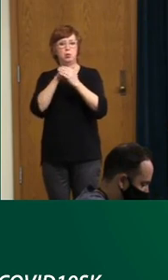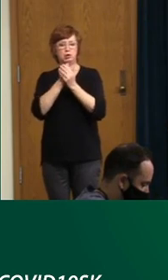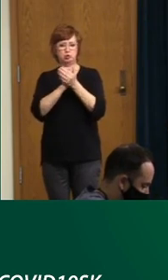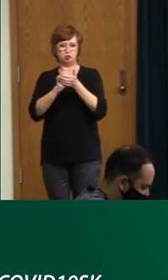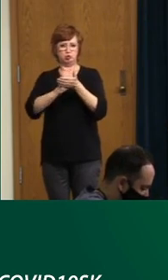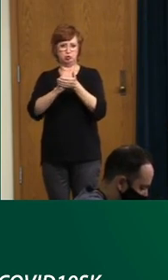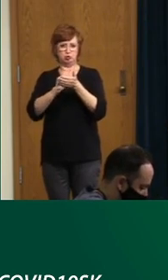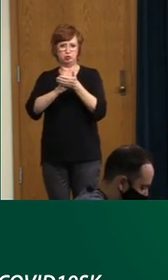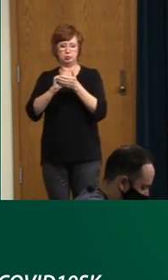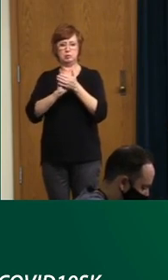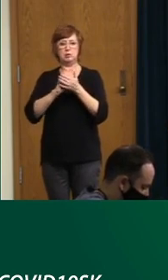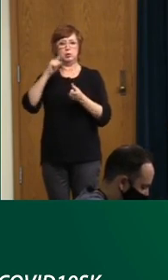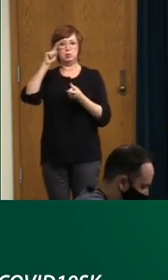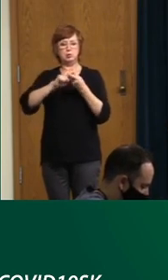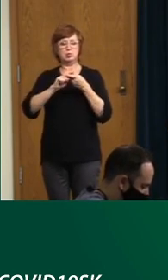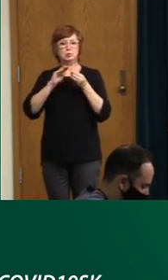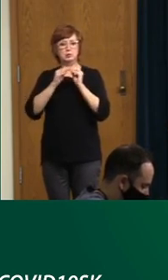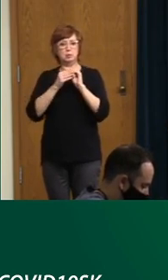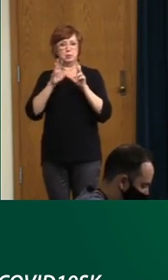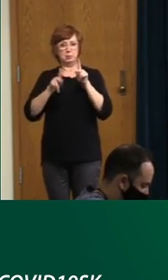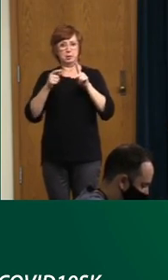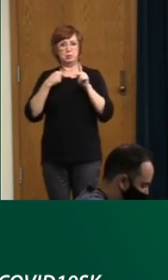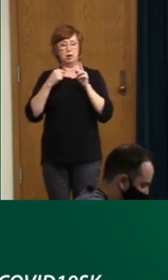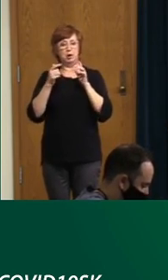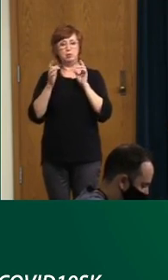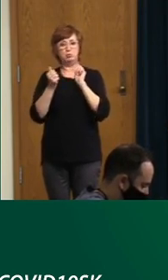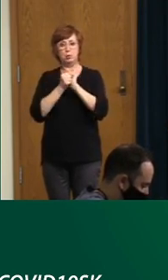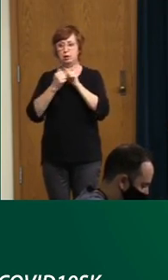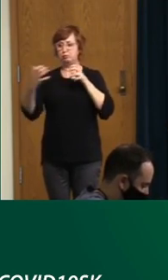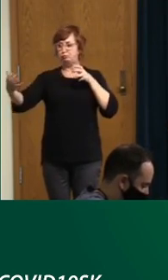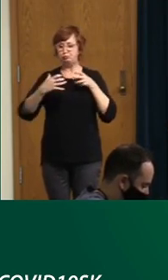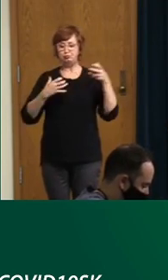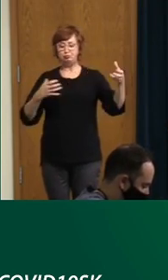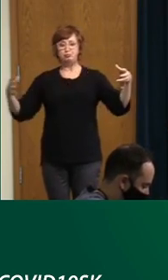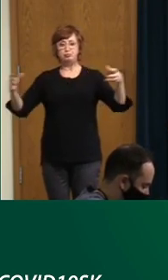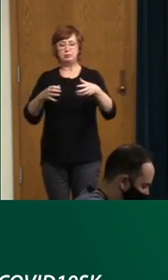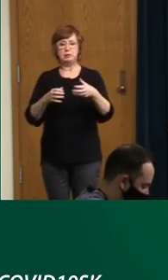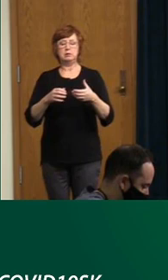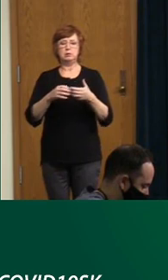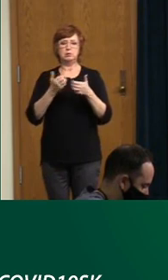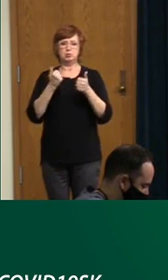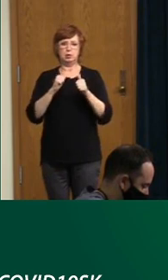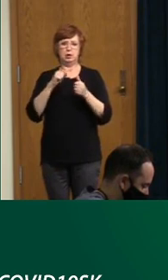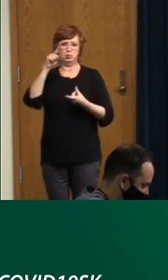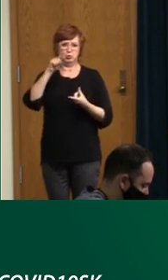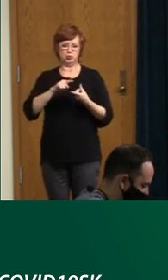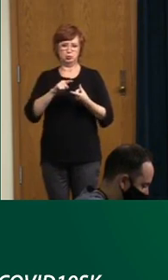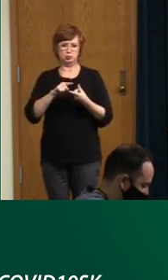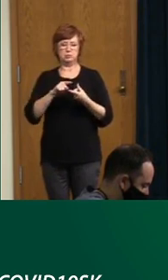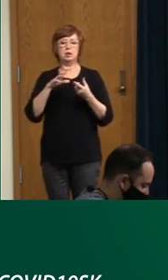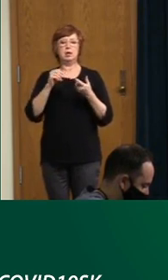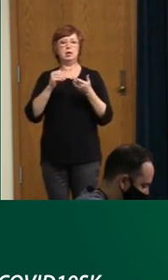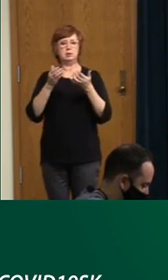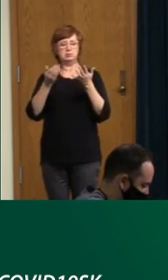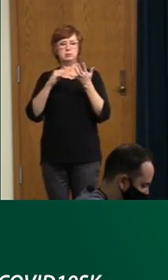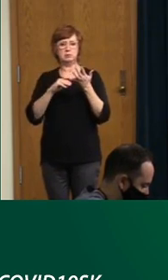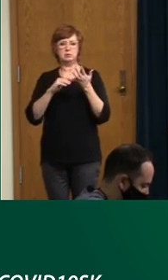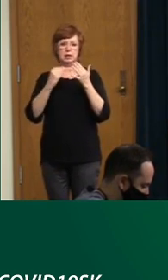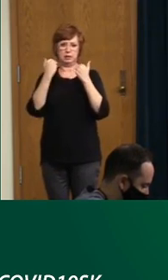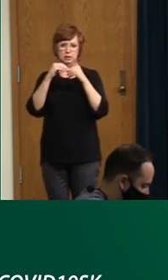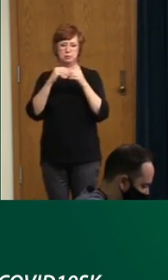as possible to limit your number of trips outside your home, and stay